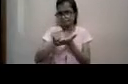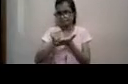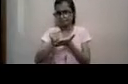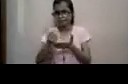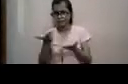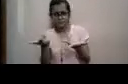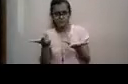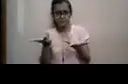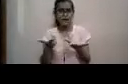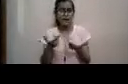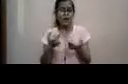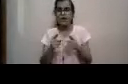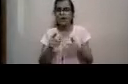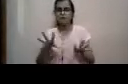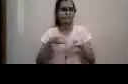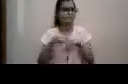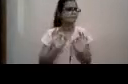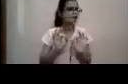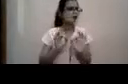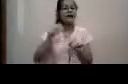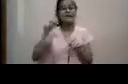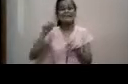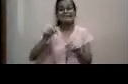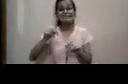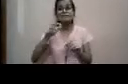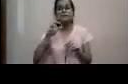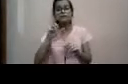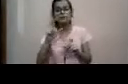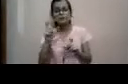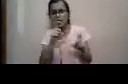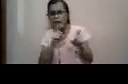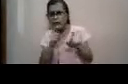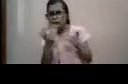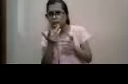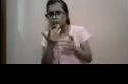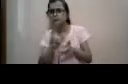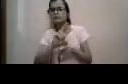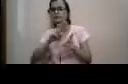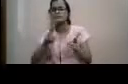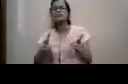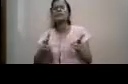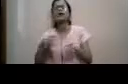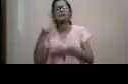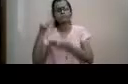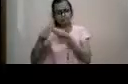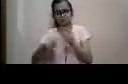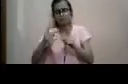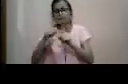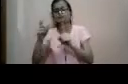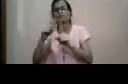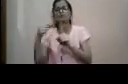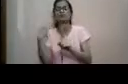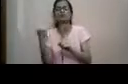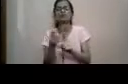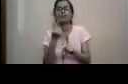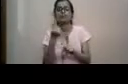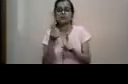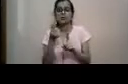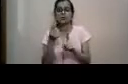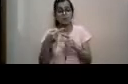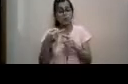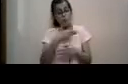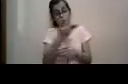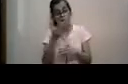accept that we are meeting their cares or ameliorating their condition, then as much as we intend to care, we are